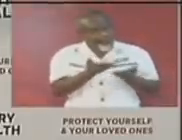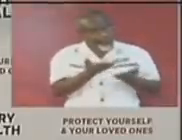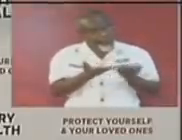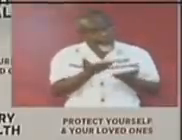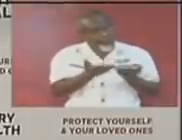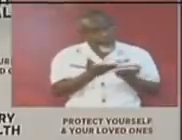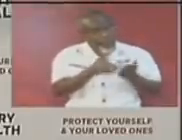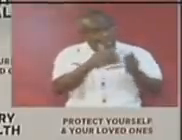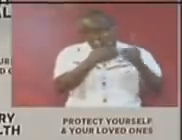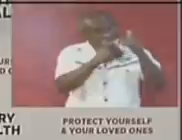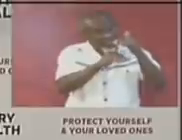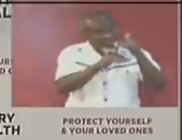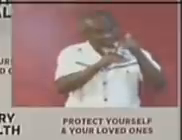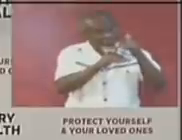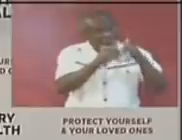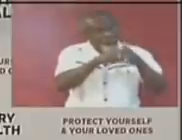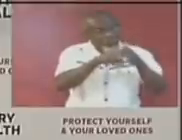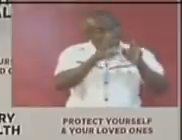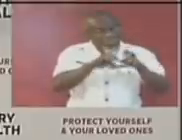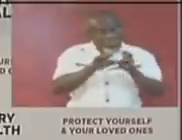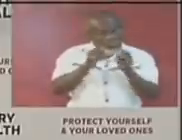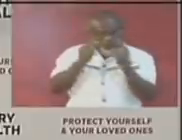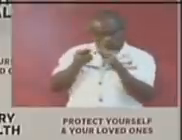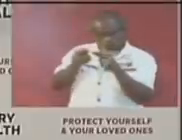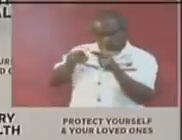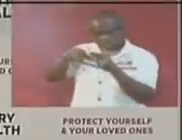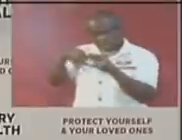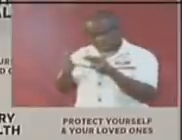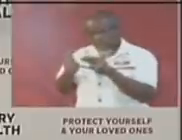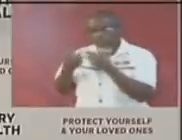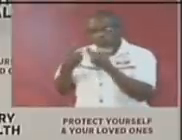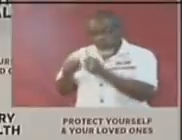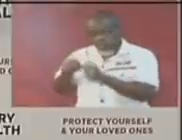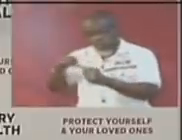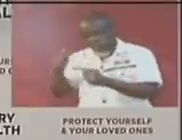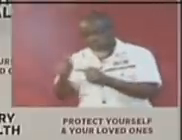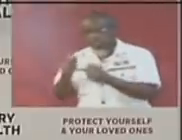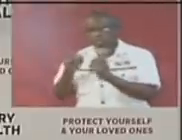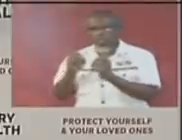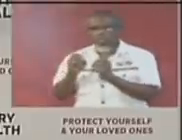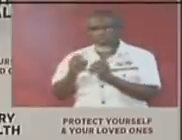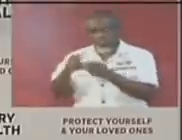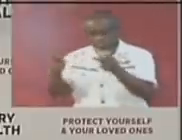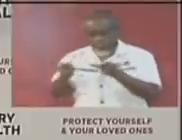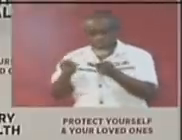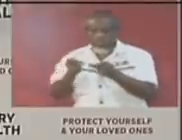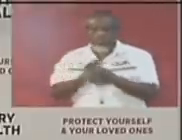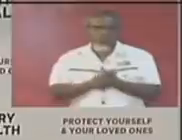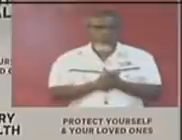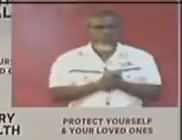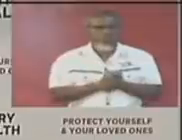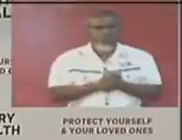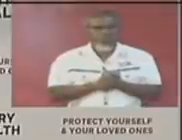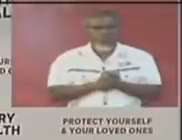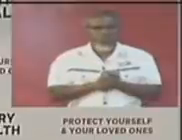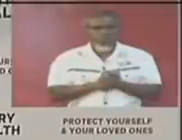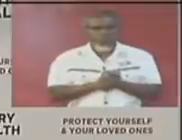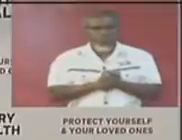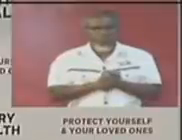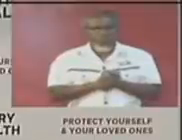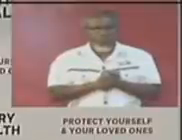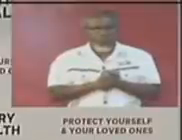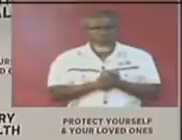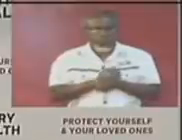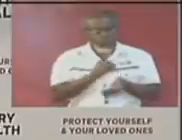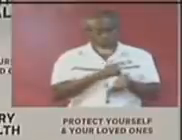other procurement mechanisms to fall back onto. Okay, thank you, CMO. And the second question, we'll send it to Dr. Mohammed,